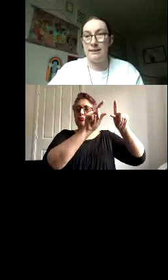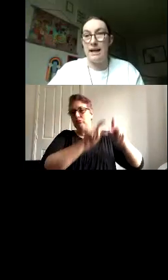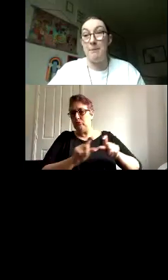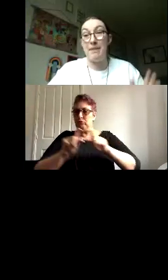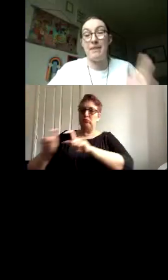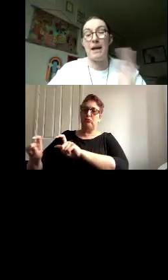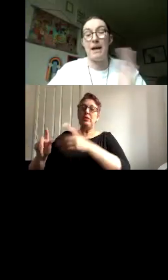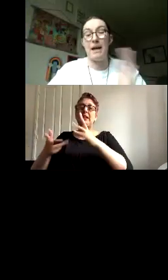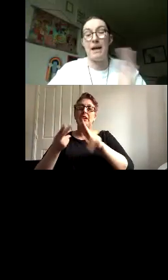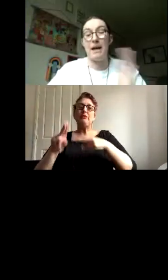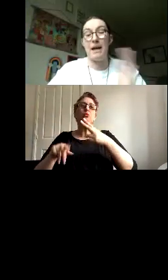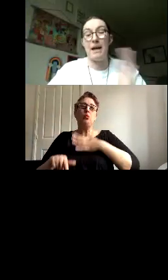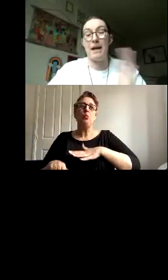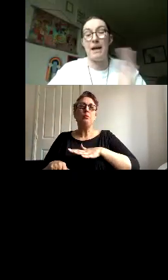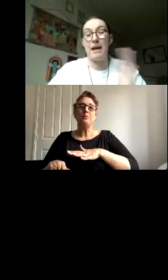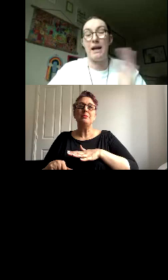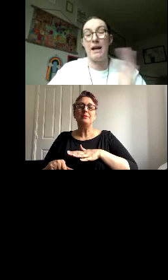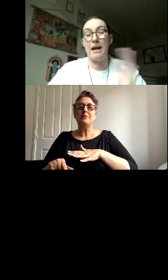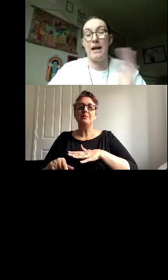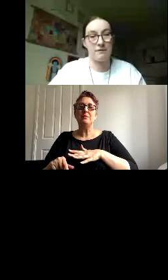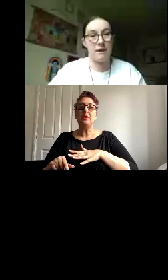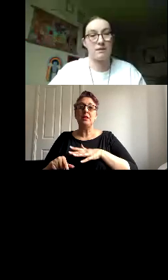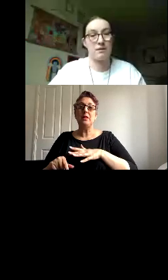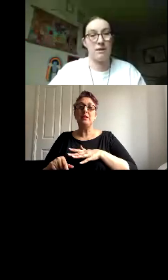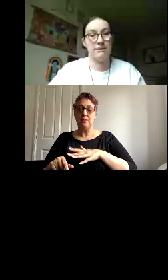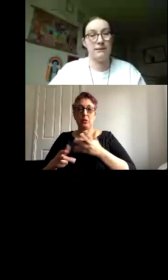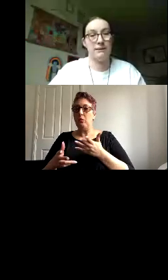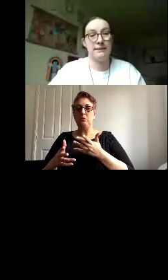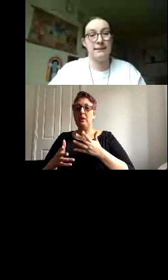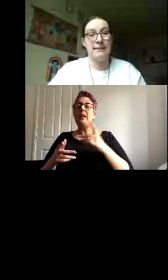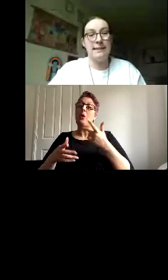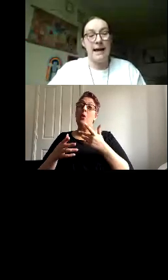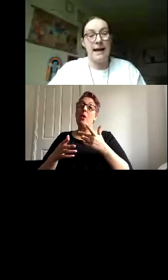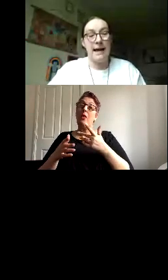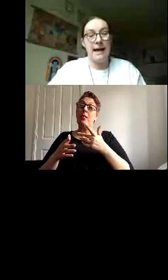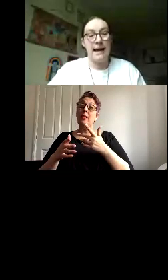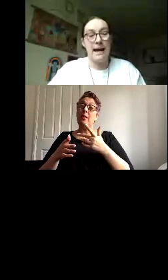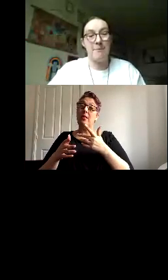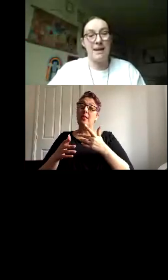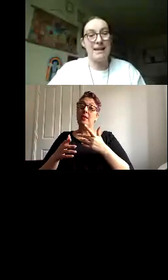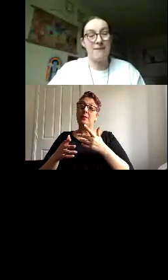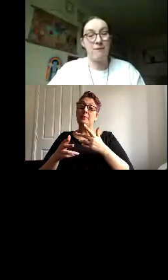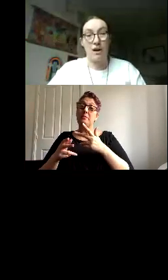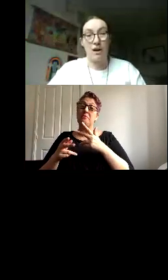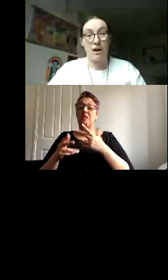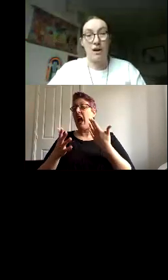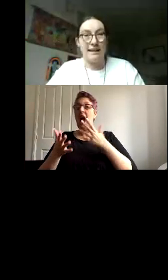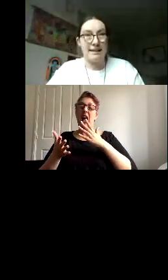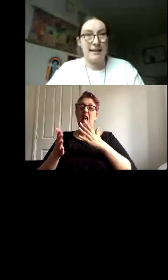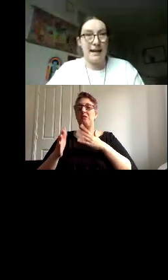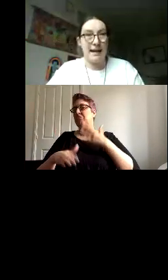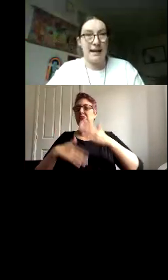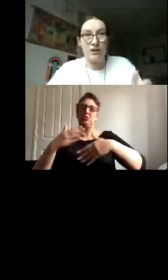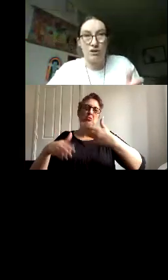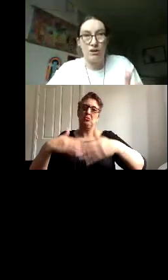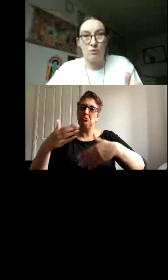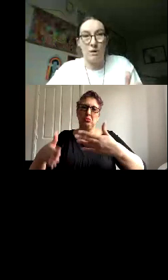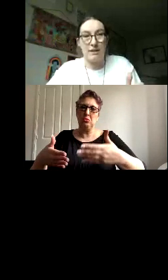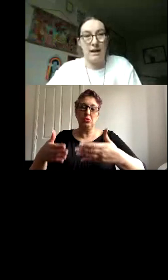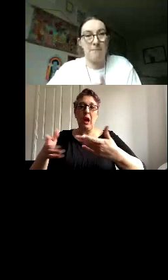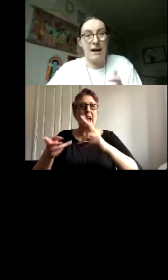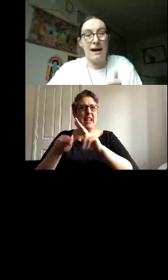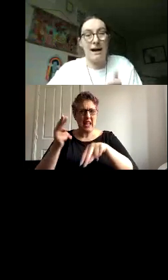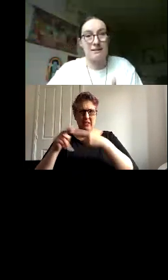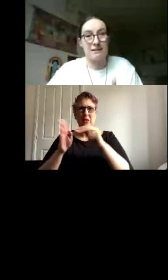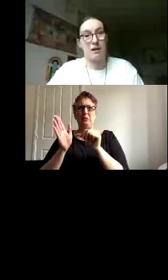well, and they will also be reviewed after this as well. If as we go through you're having any